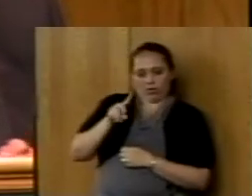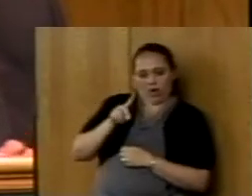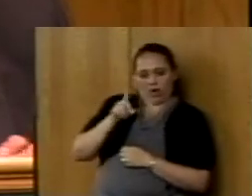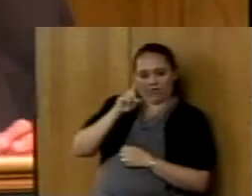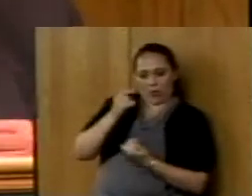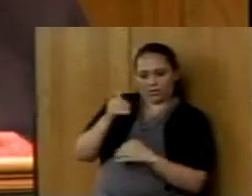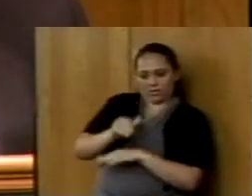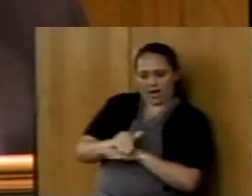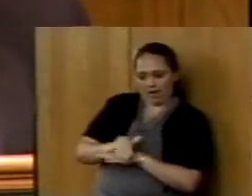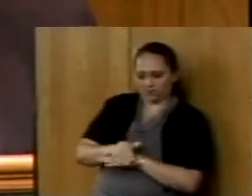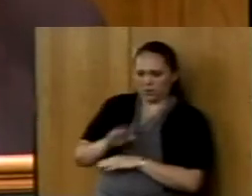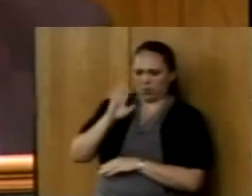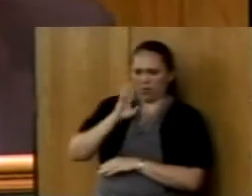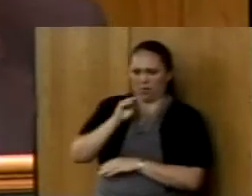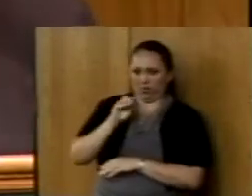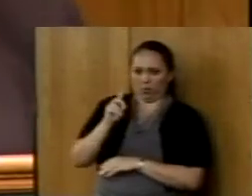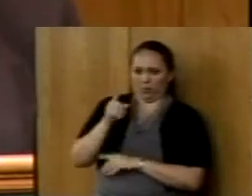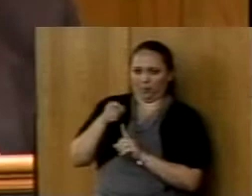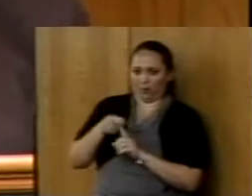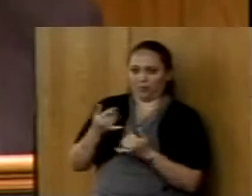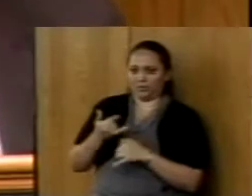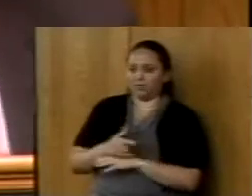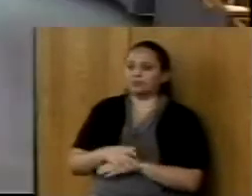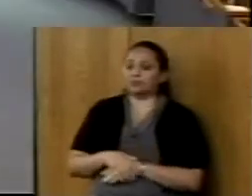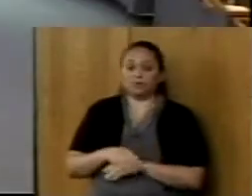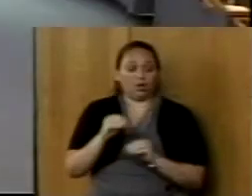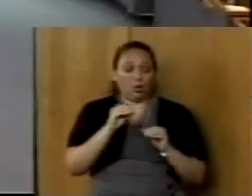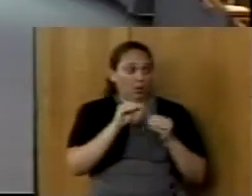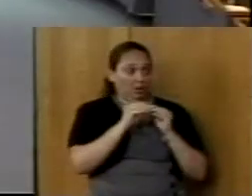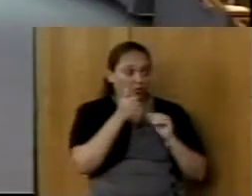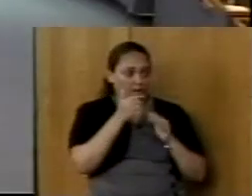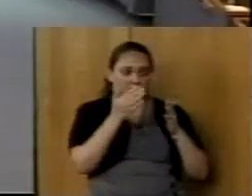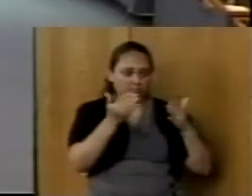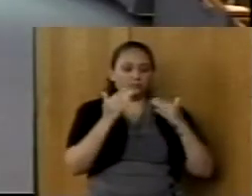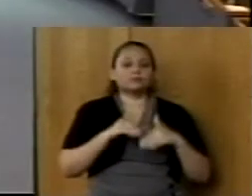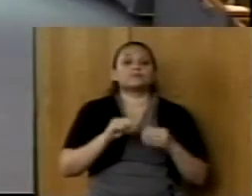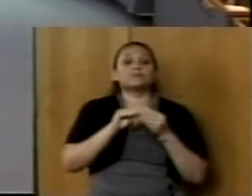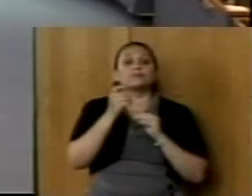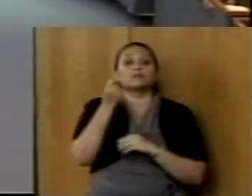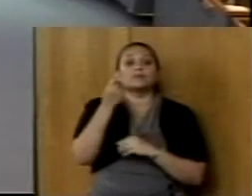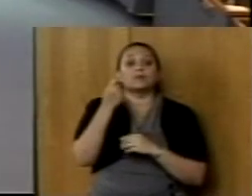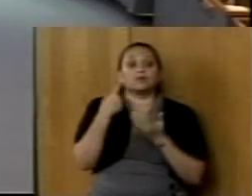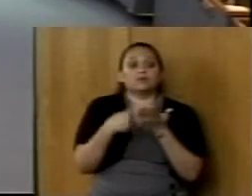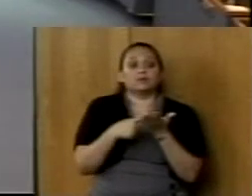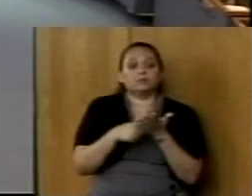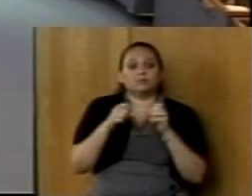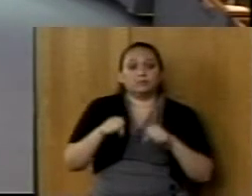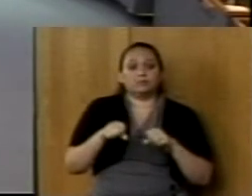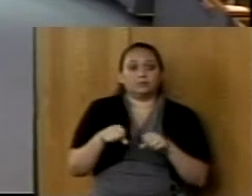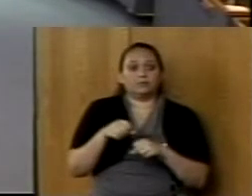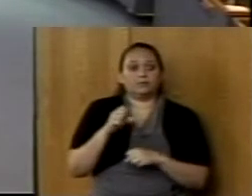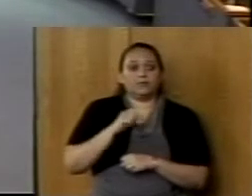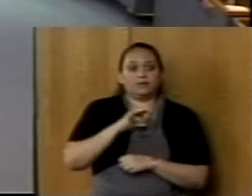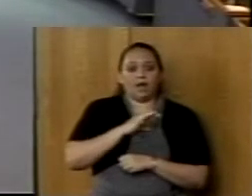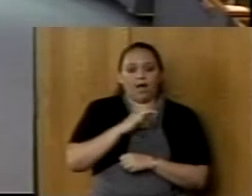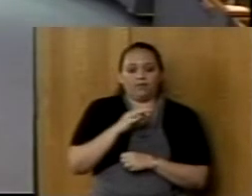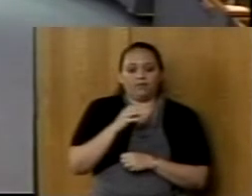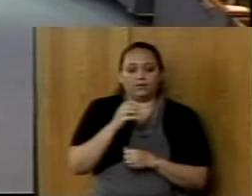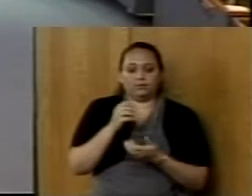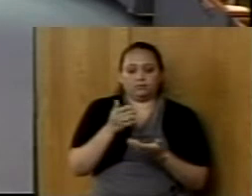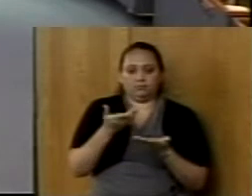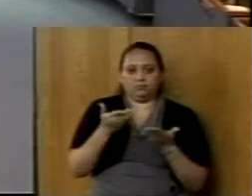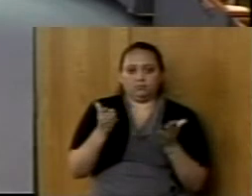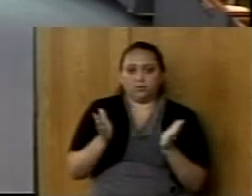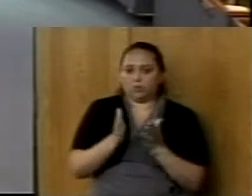because it would be a moot point today. Okay, well, there's no action on item 10. Moving on to item 11, discussion and possible action regarding staffing ratios in all school. Another board